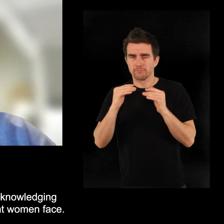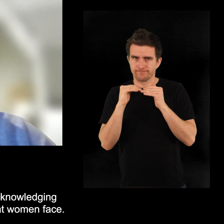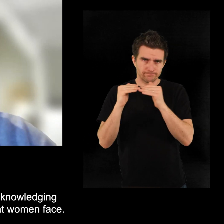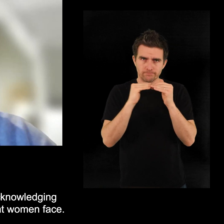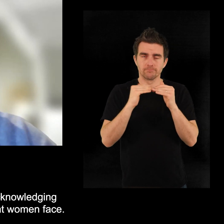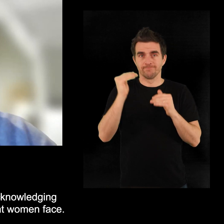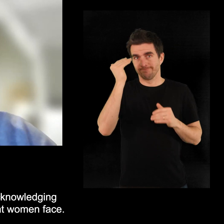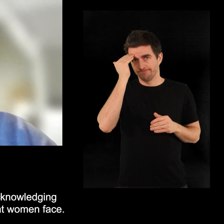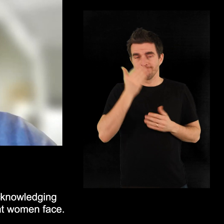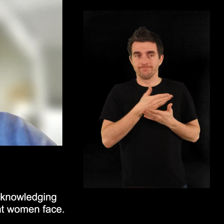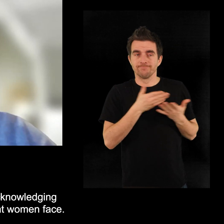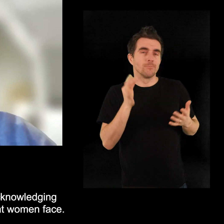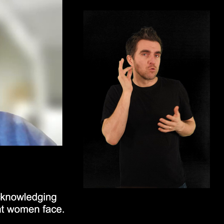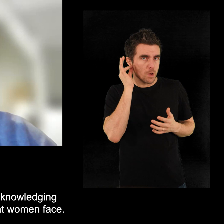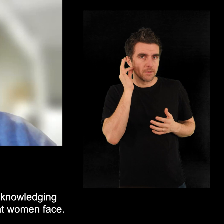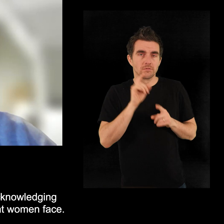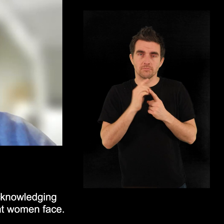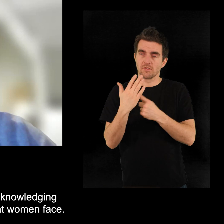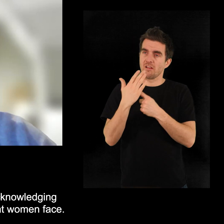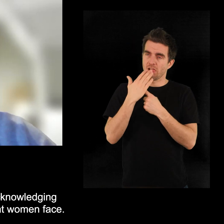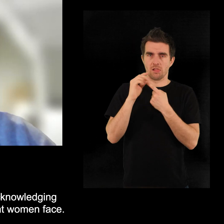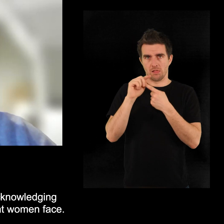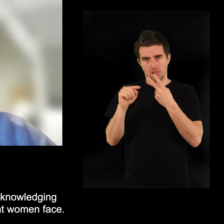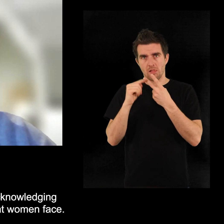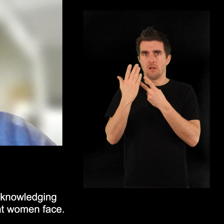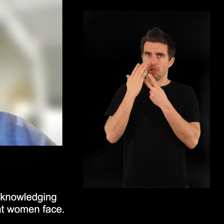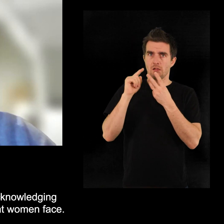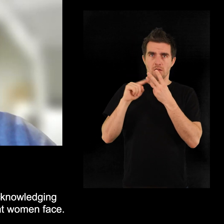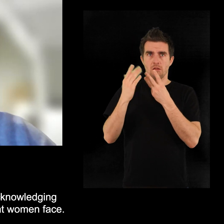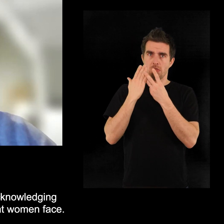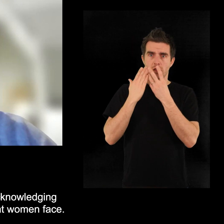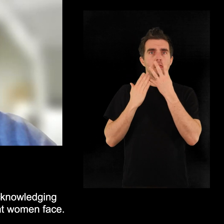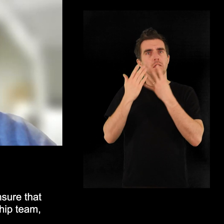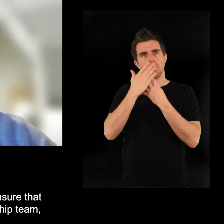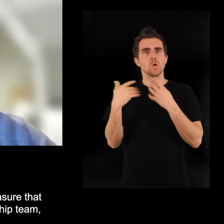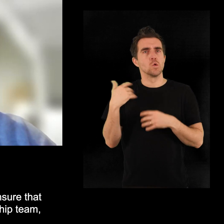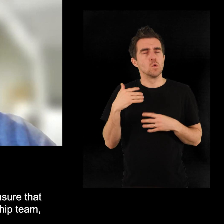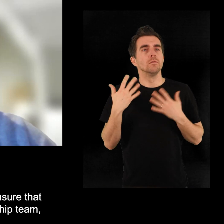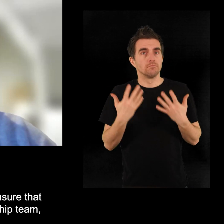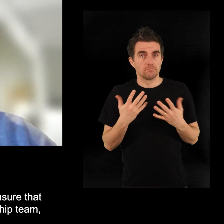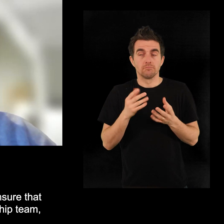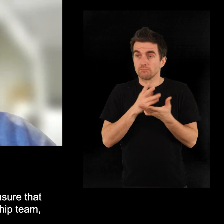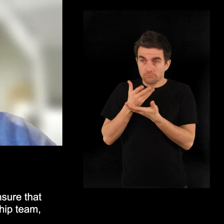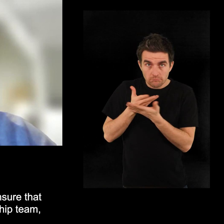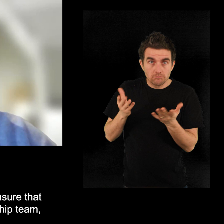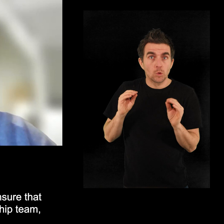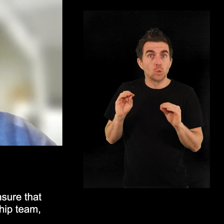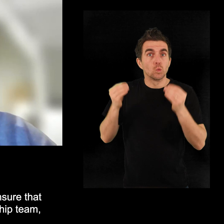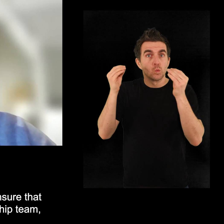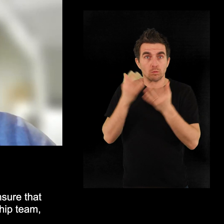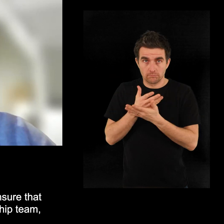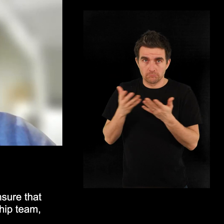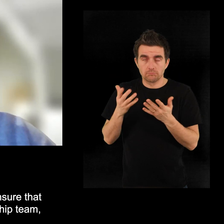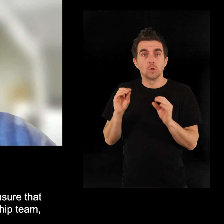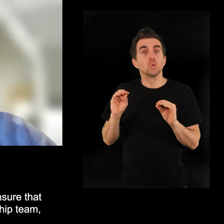women, acknowledging the double discrimination that women face. In terms of youth, we also